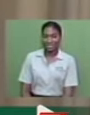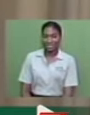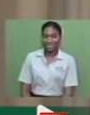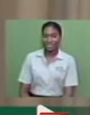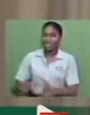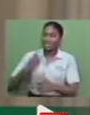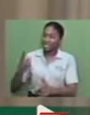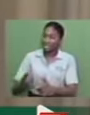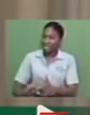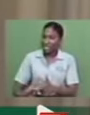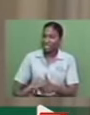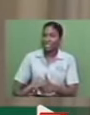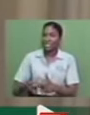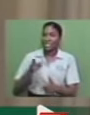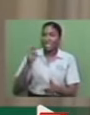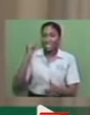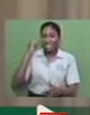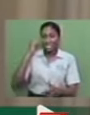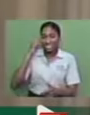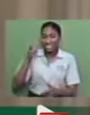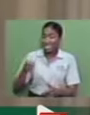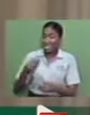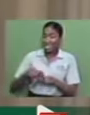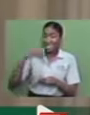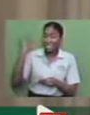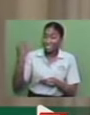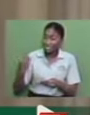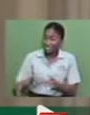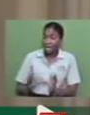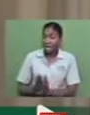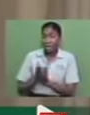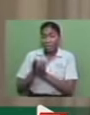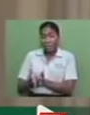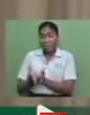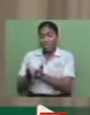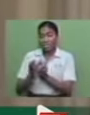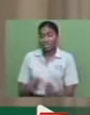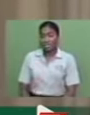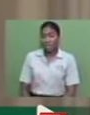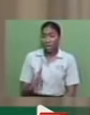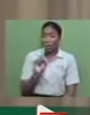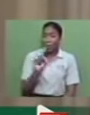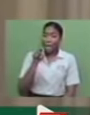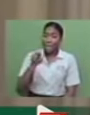in excess of 500,000. That's for one. So this 1.5 million